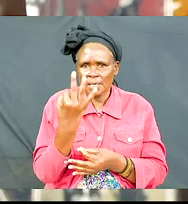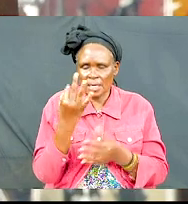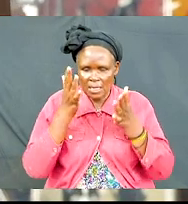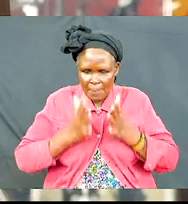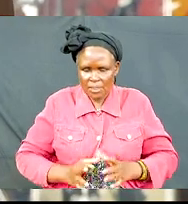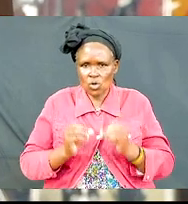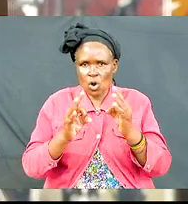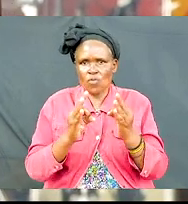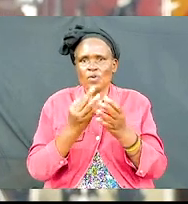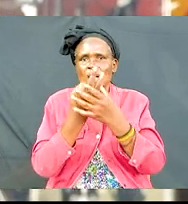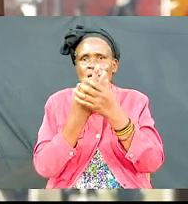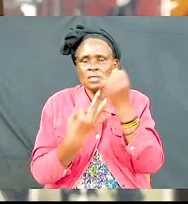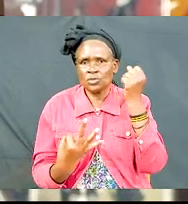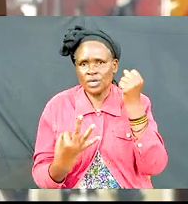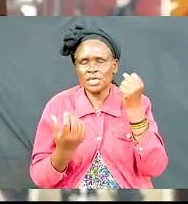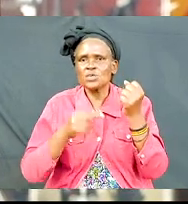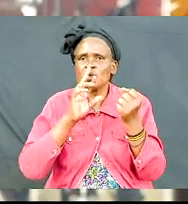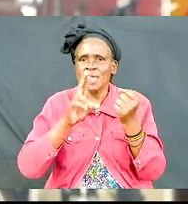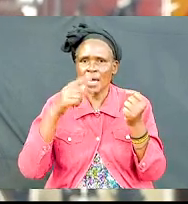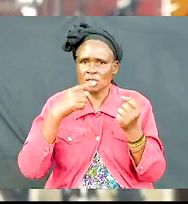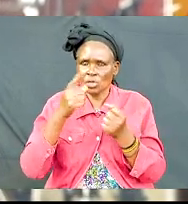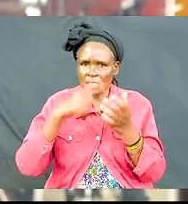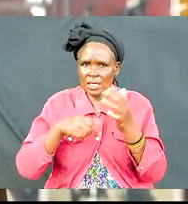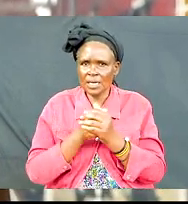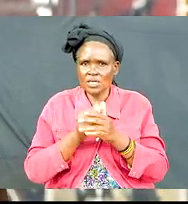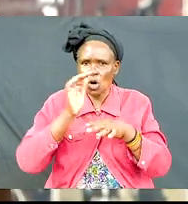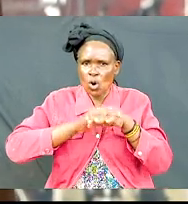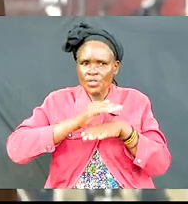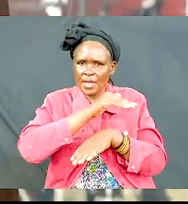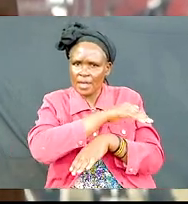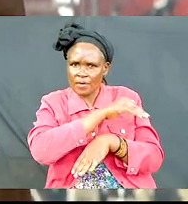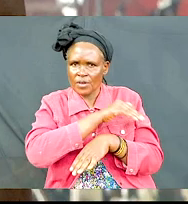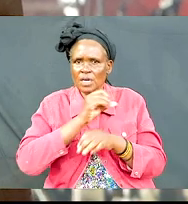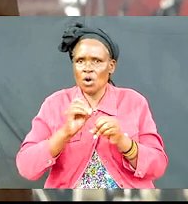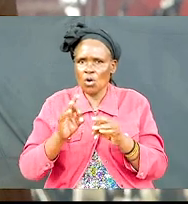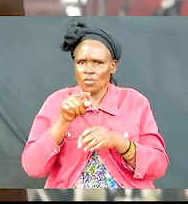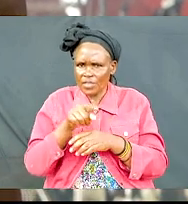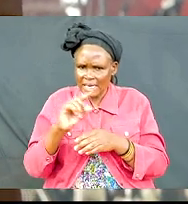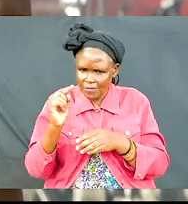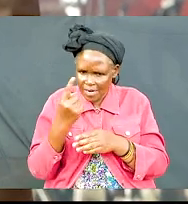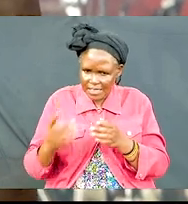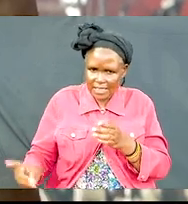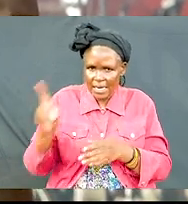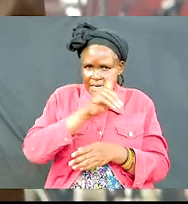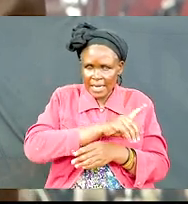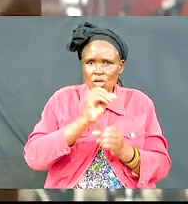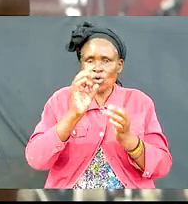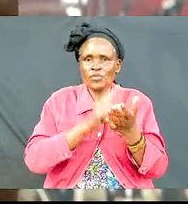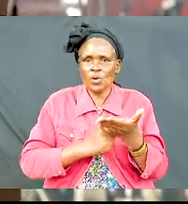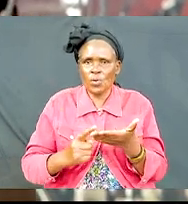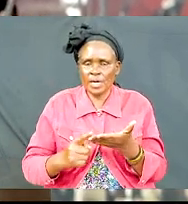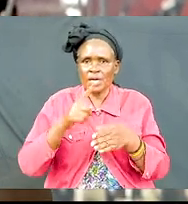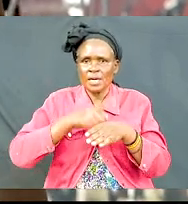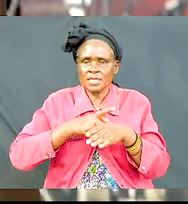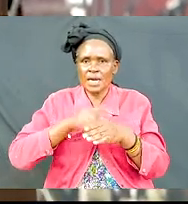Trinity. We are told that on the evening of that first day of the week, when